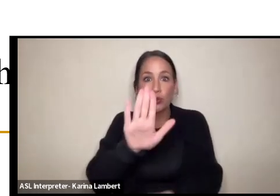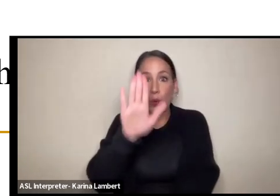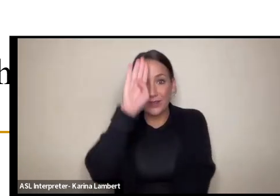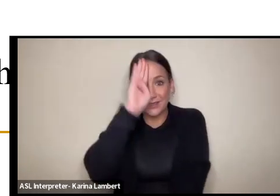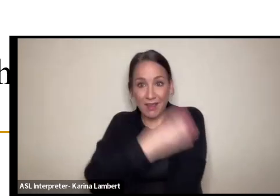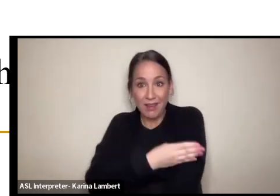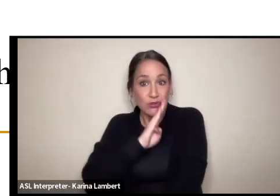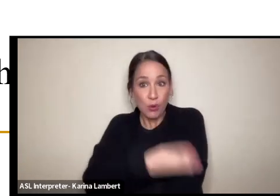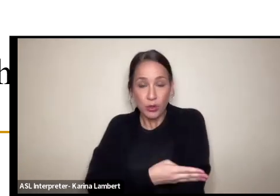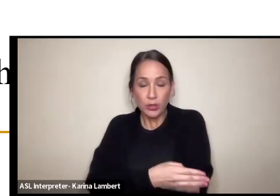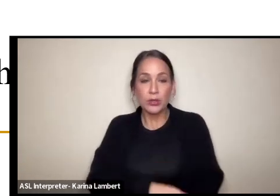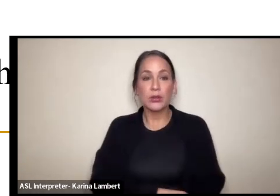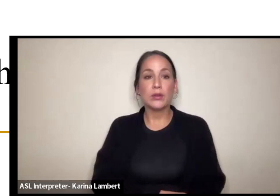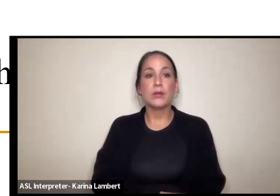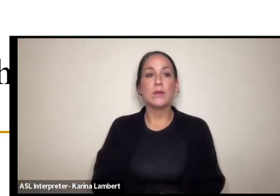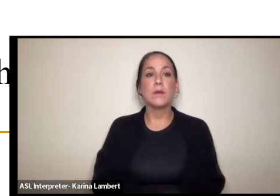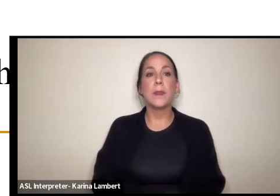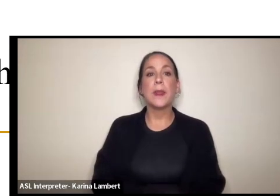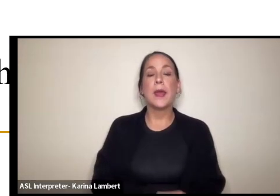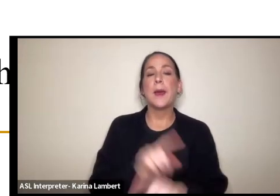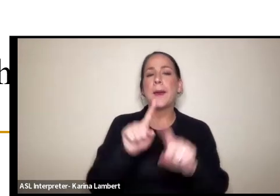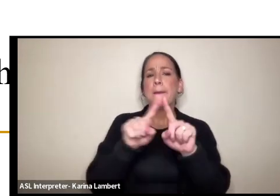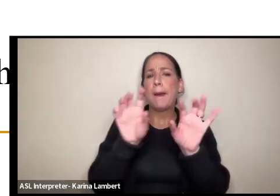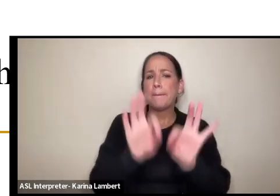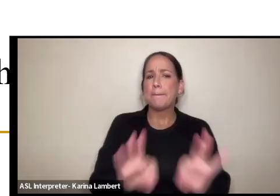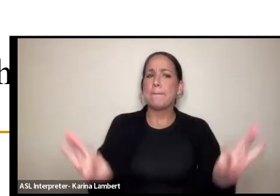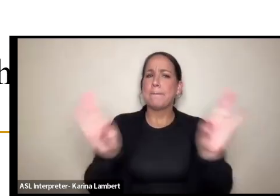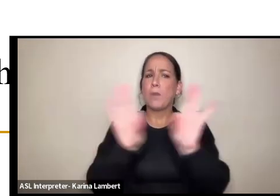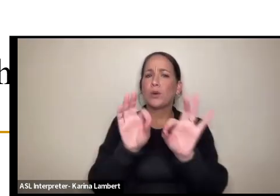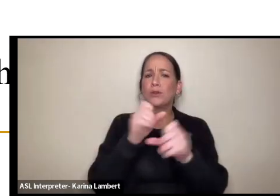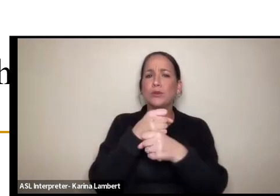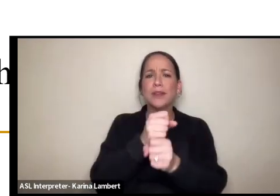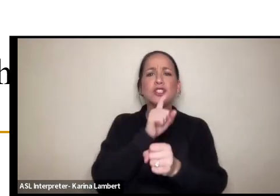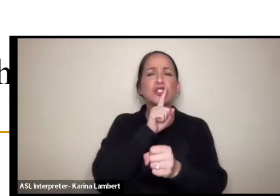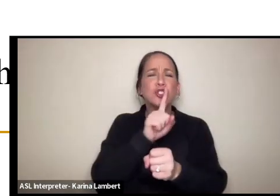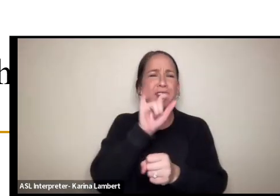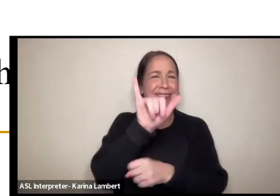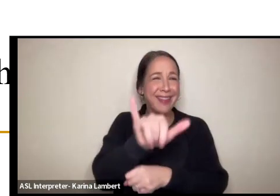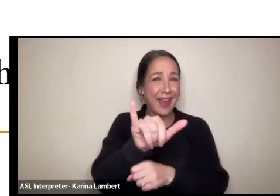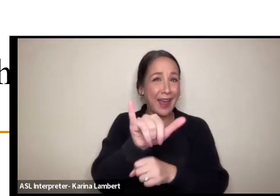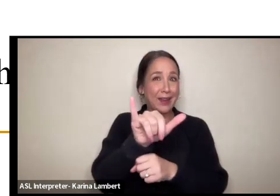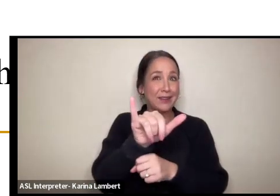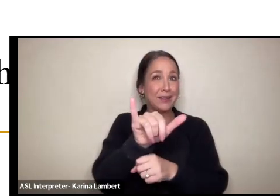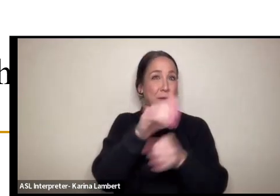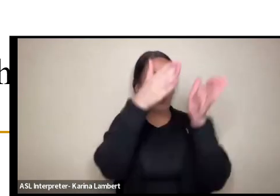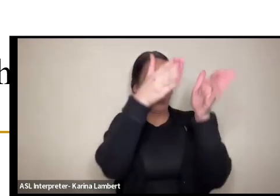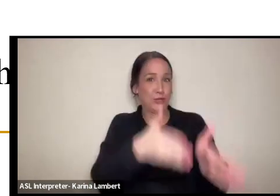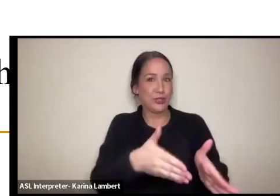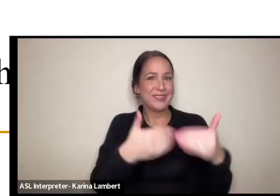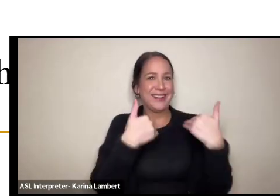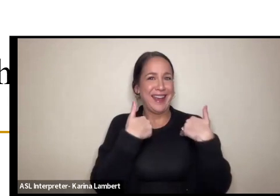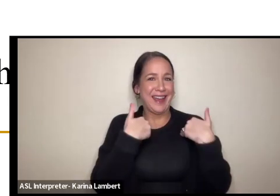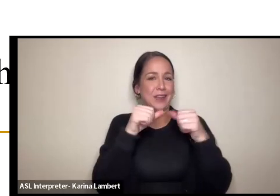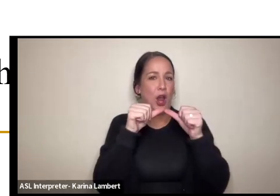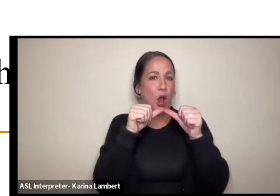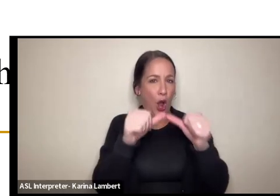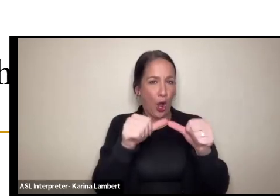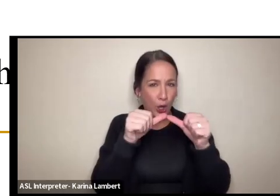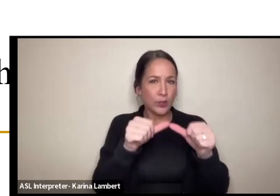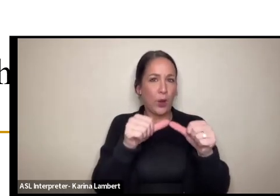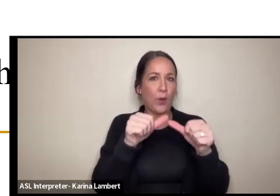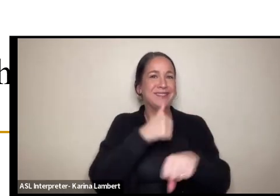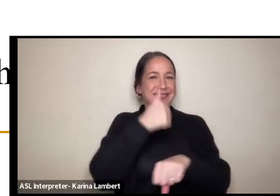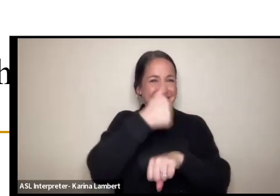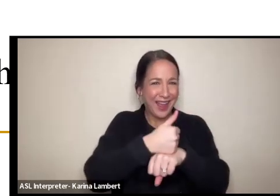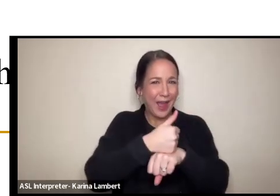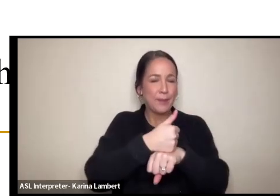thing is that, we want to make sure that that representative has an ongoing established relationship with